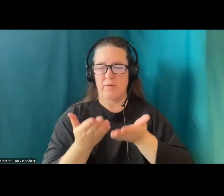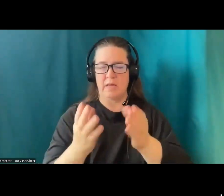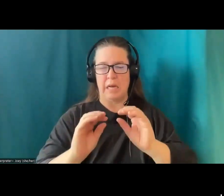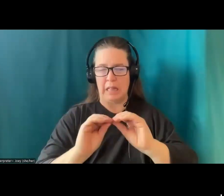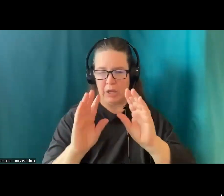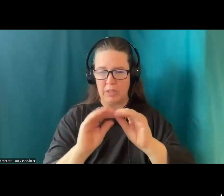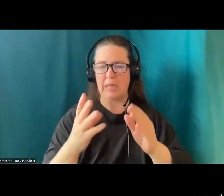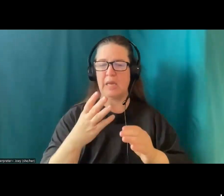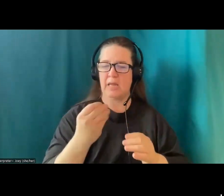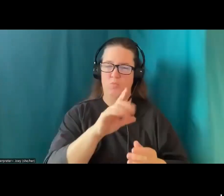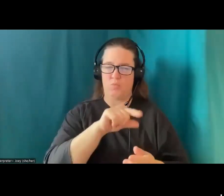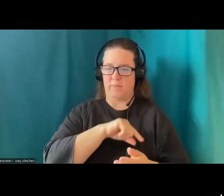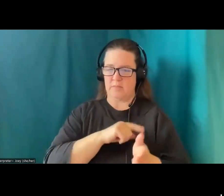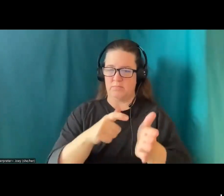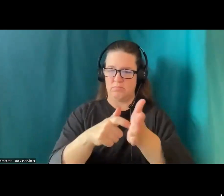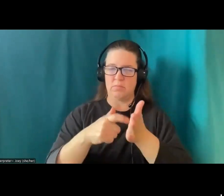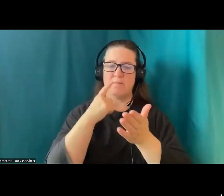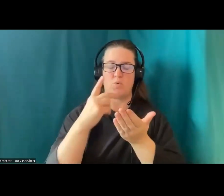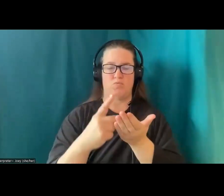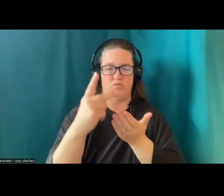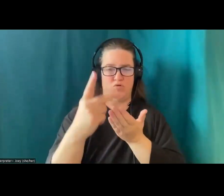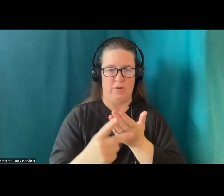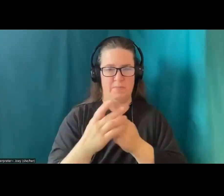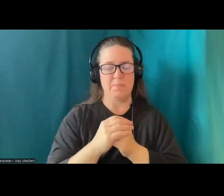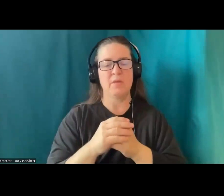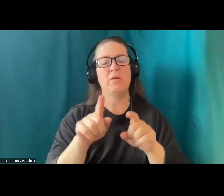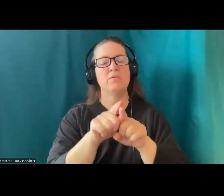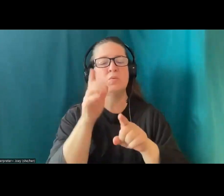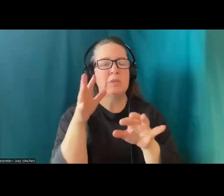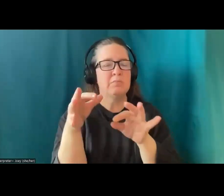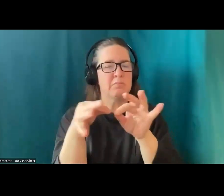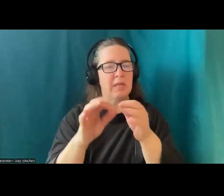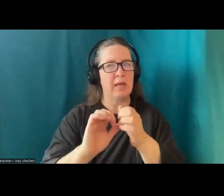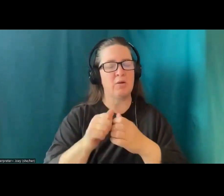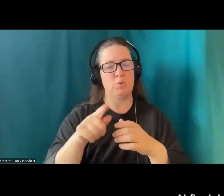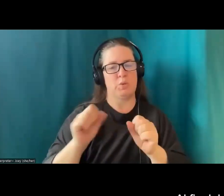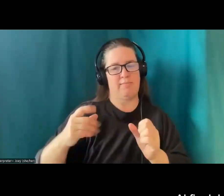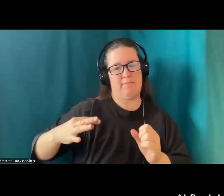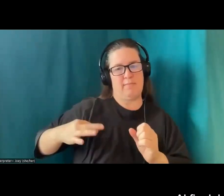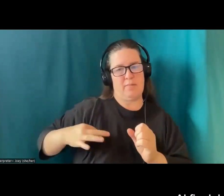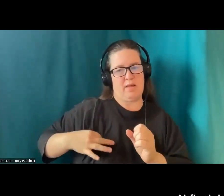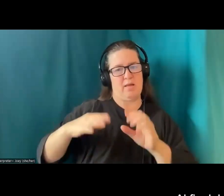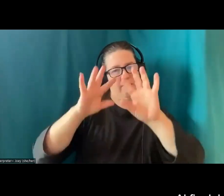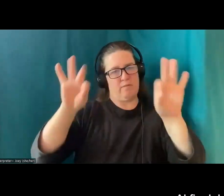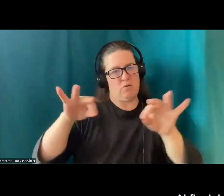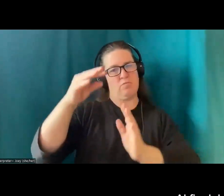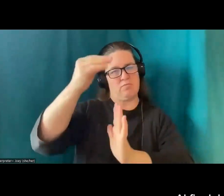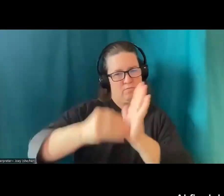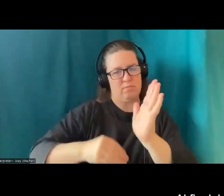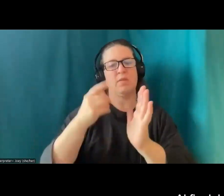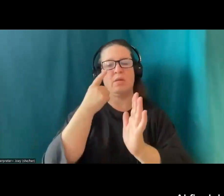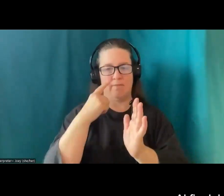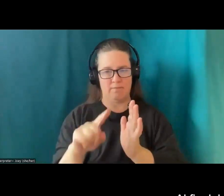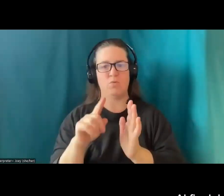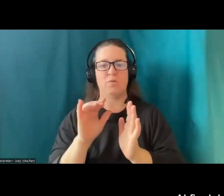application, and you'll have a chance to see the application in the grants portal that you'll be using to submit your own applications. We'll provide a period at the end for